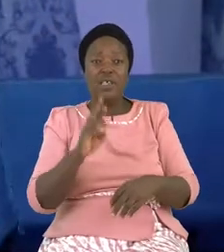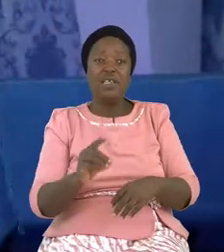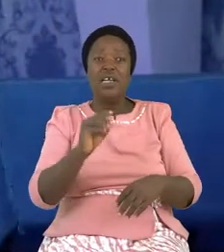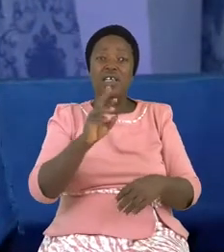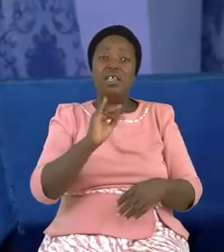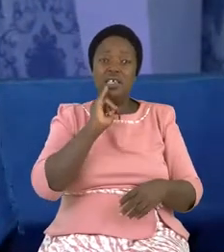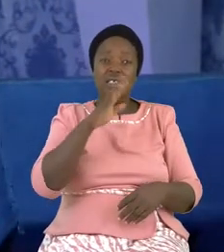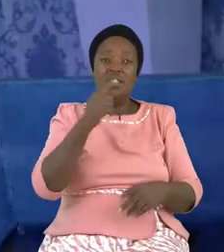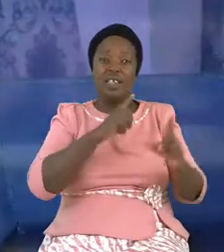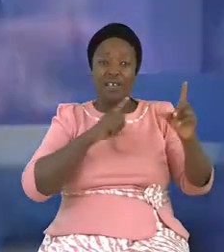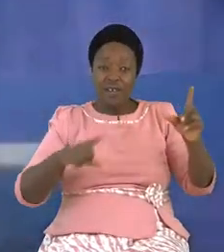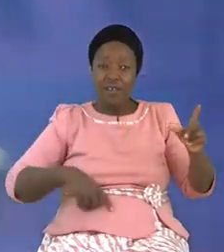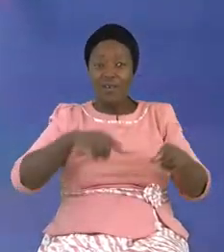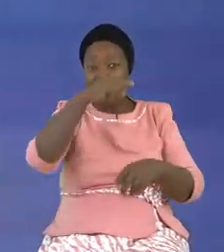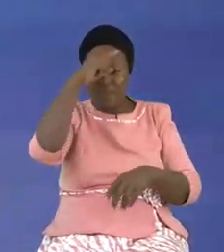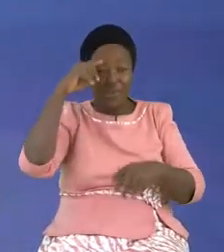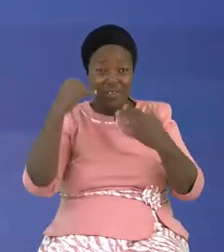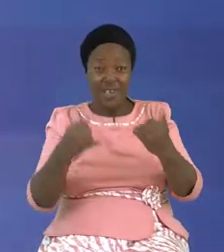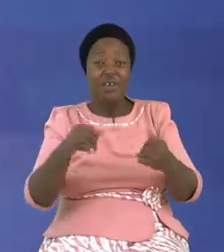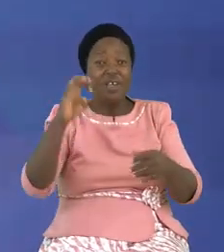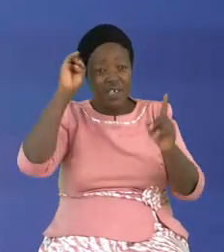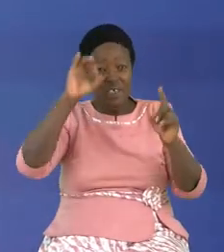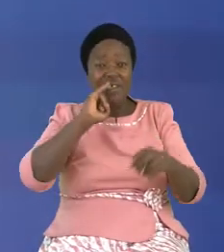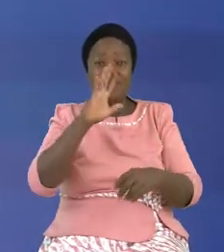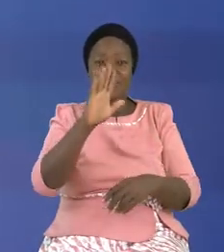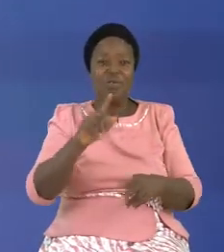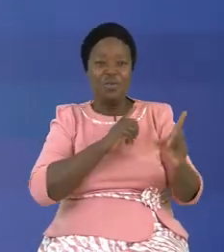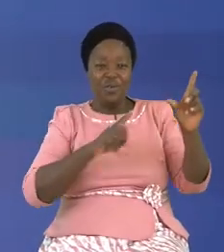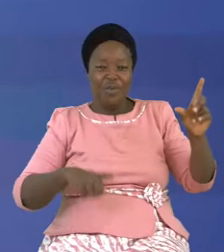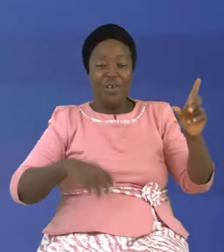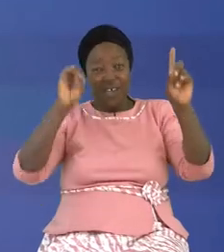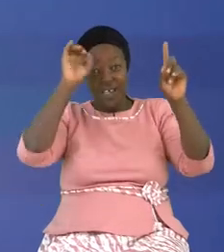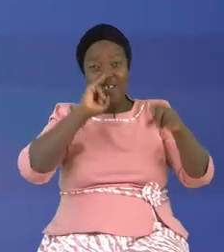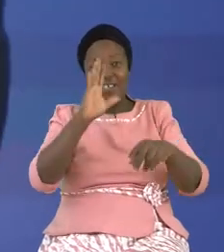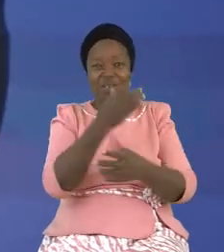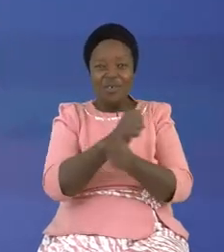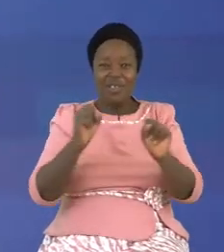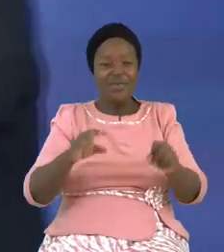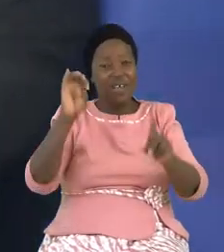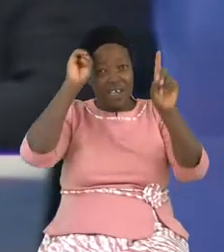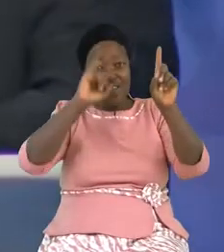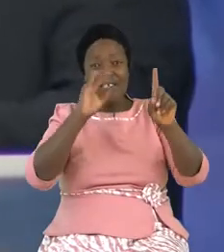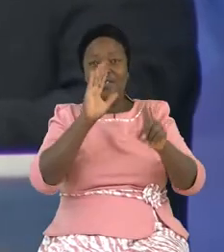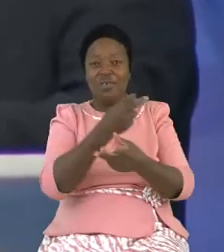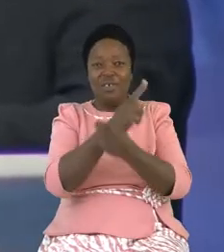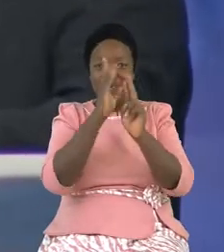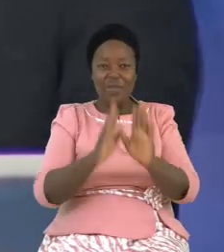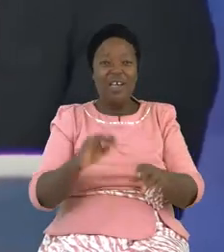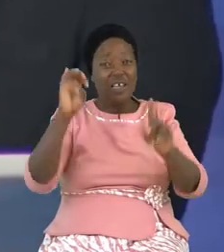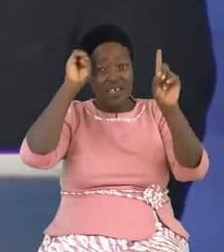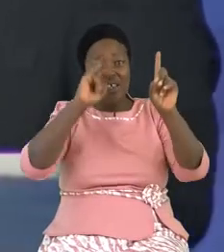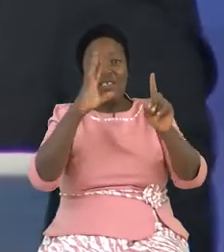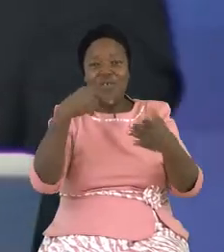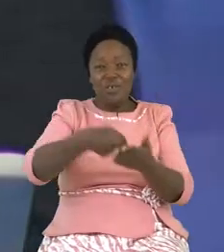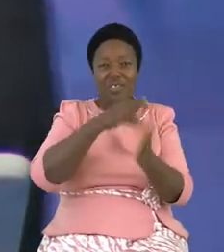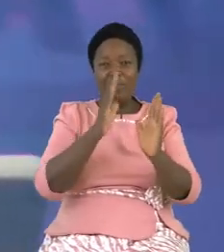Lord, because now he is your Lord, he is your Savior, he is your Redeemer, he is your Shepherd, he